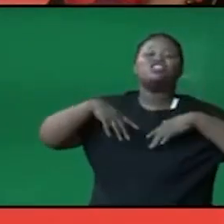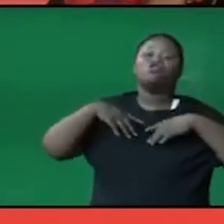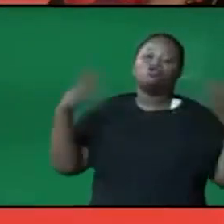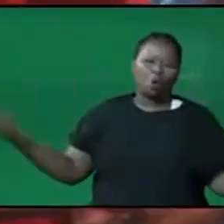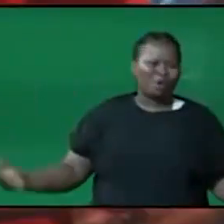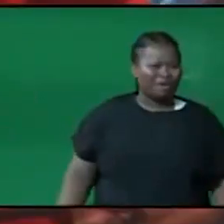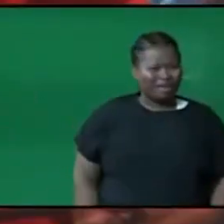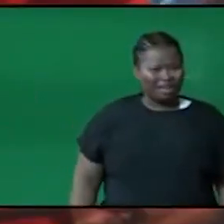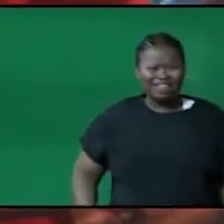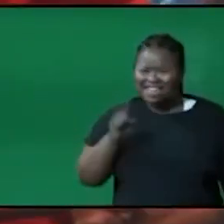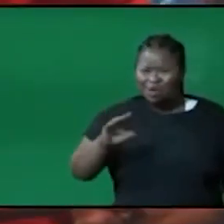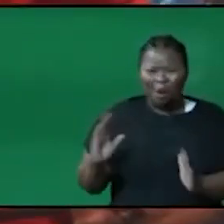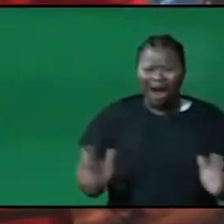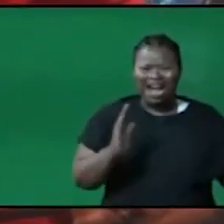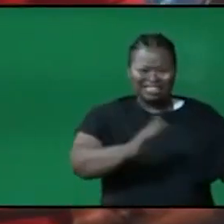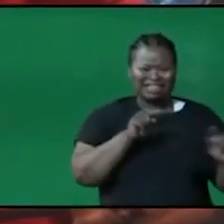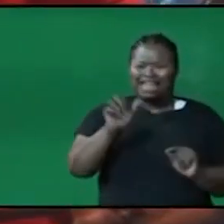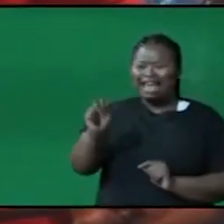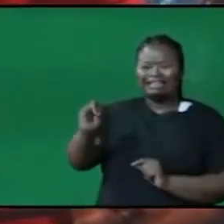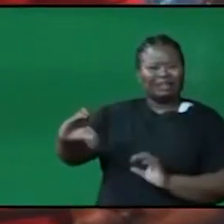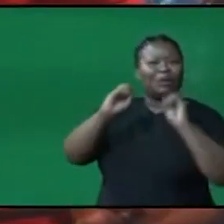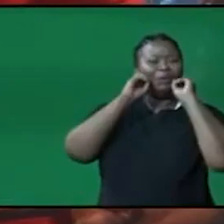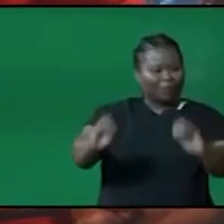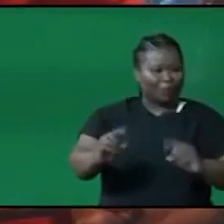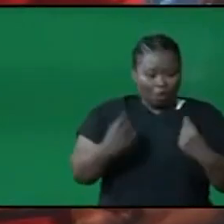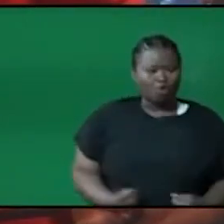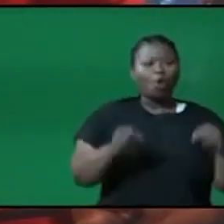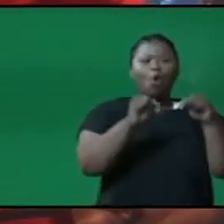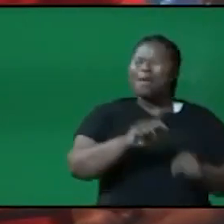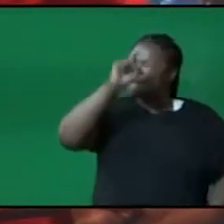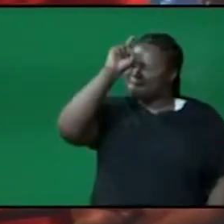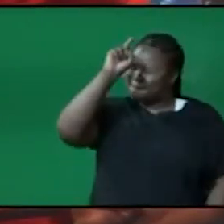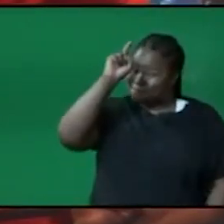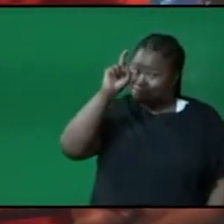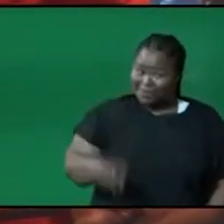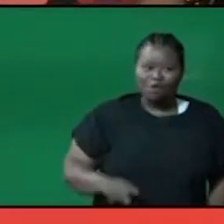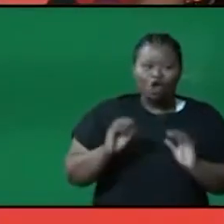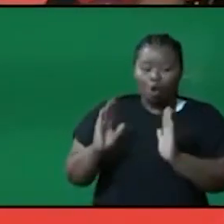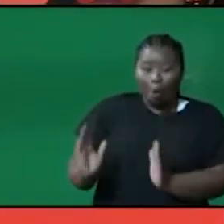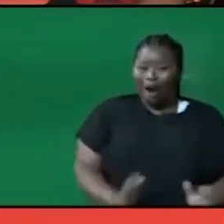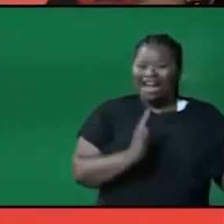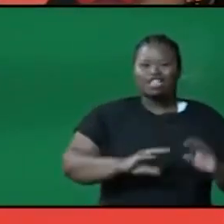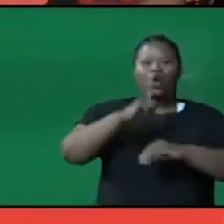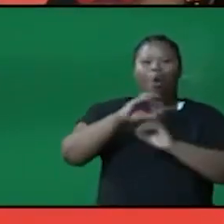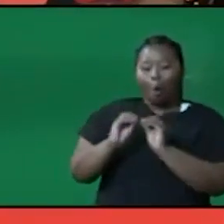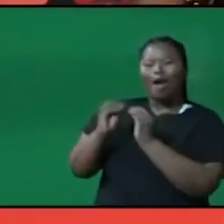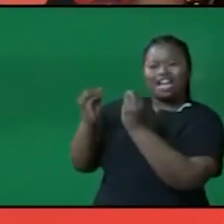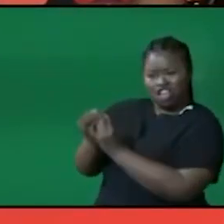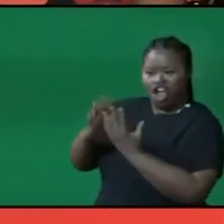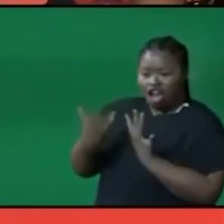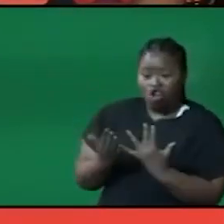That's how much disorganized they are. So we must be the most organized organization. And through